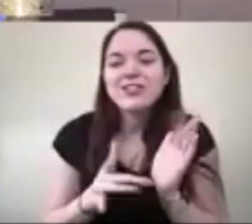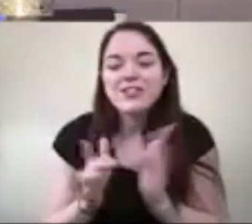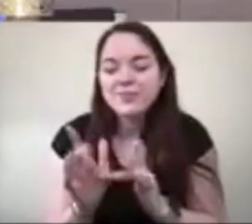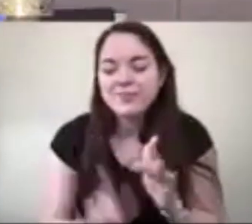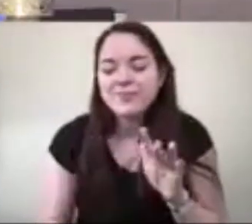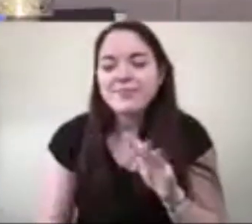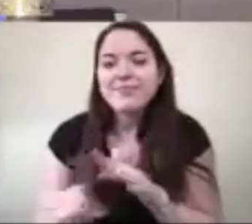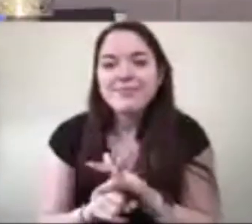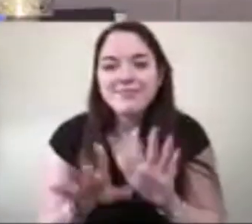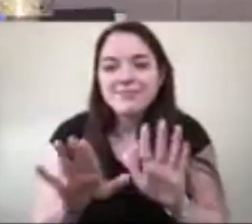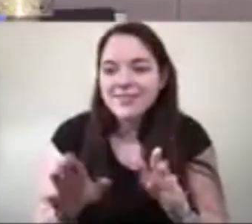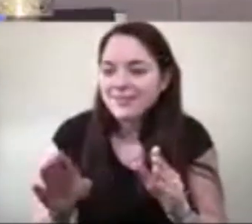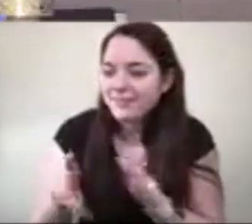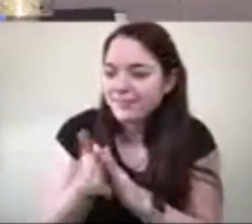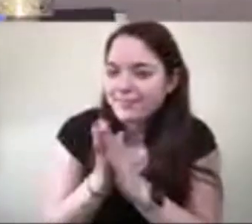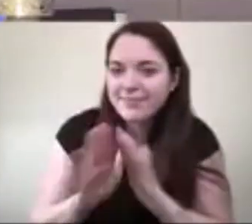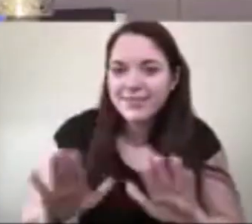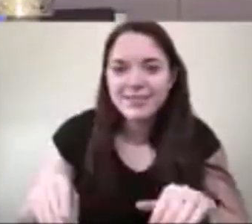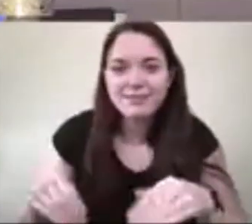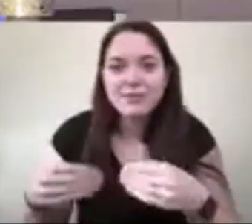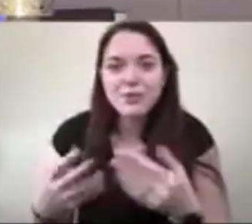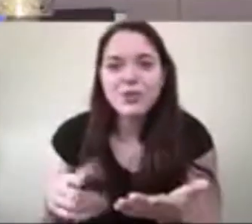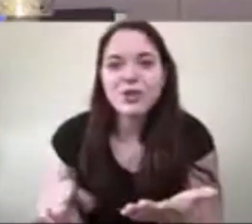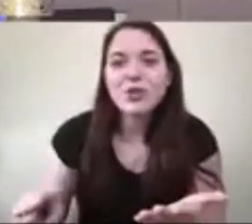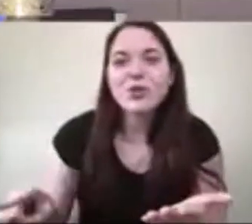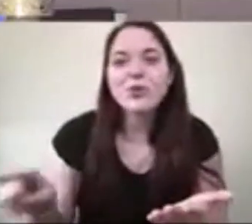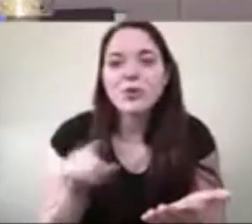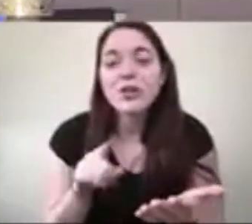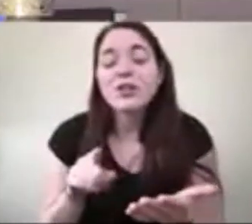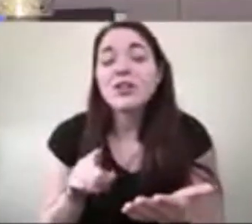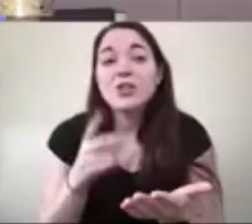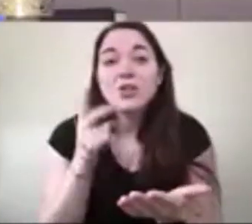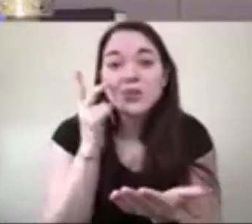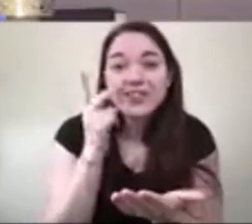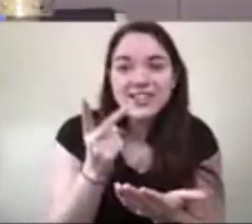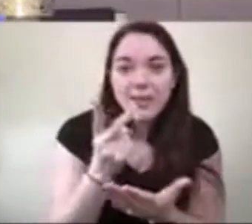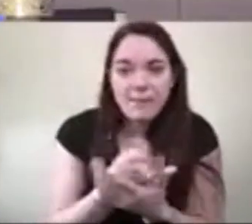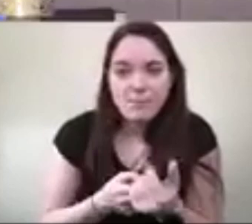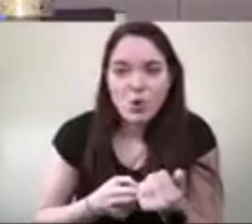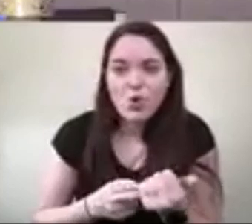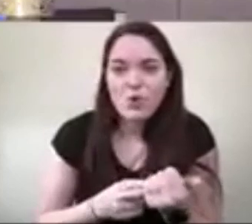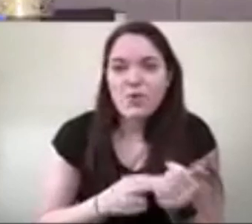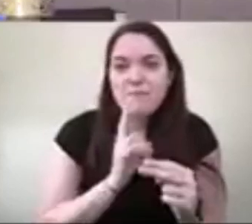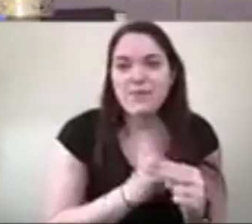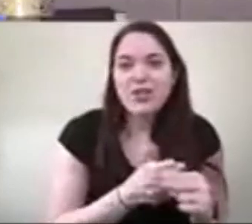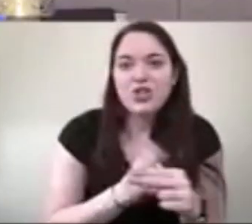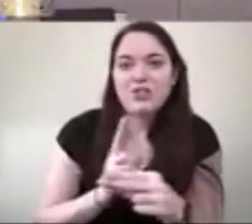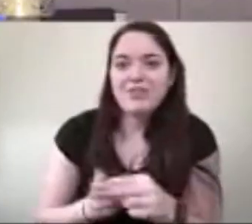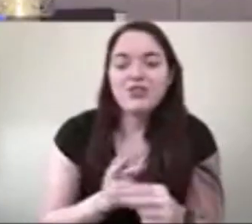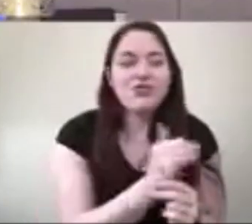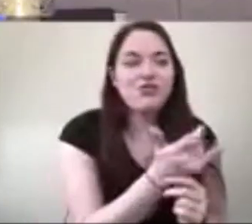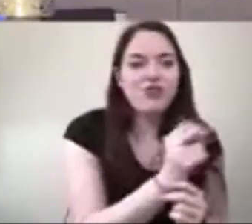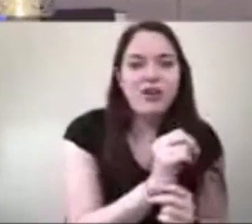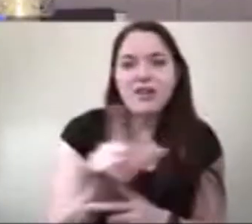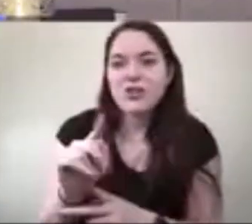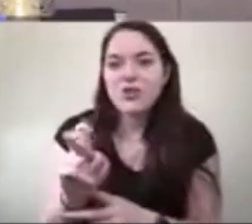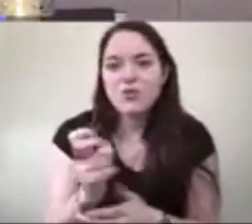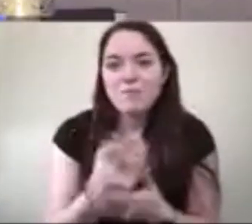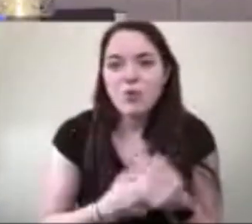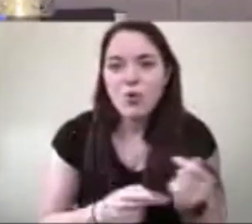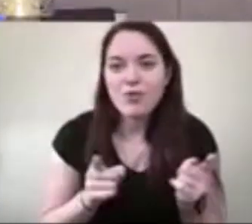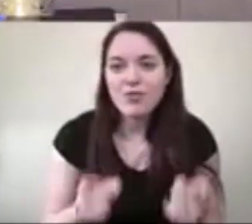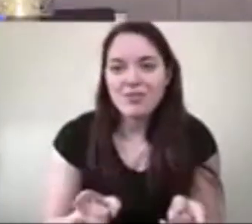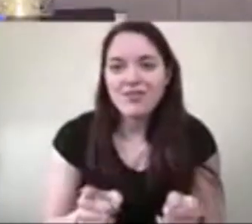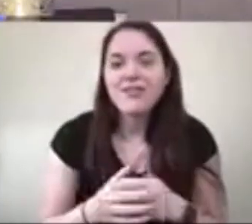with you." It's offered in John's gospel as well as today in Luke's gospel. Jesus enters